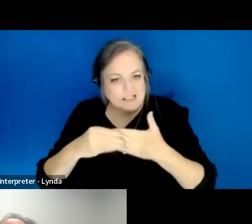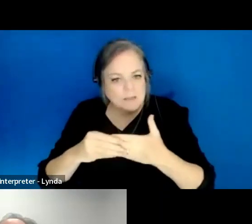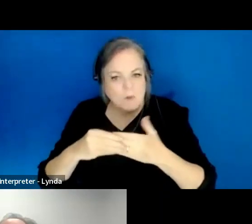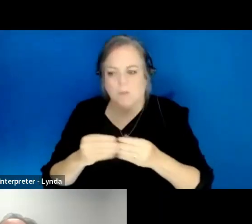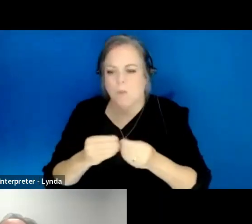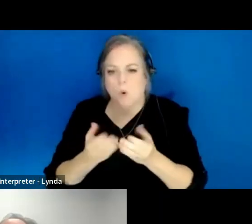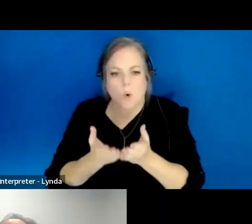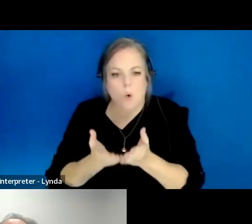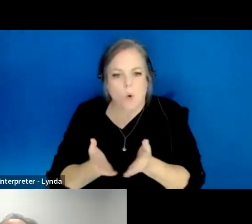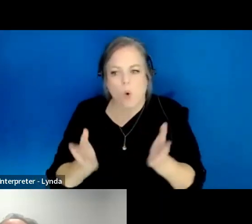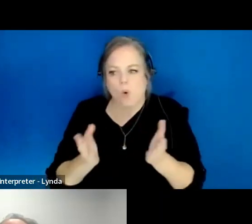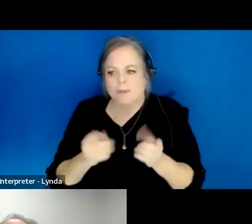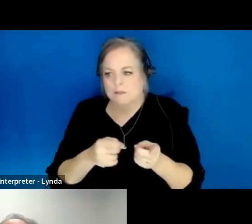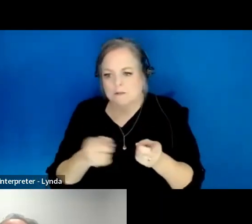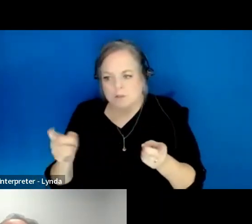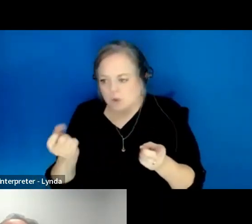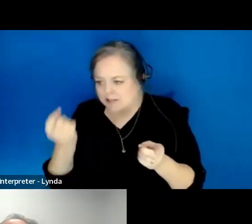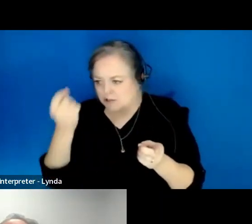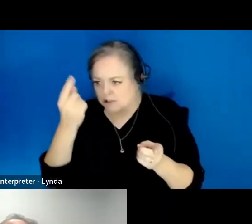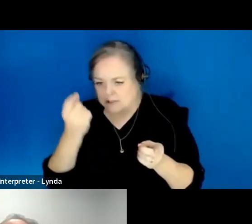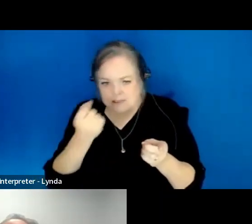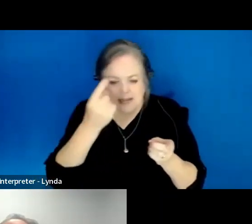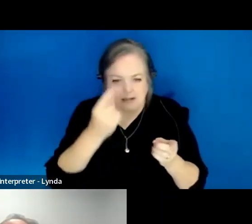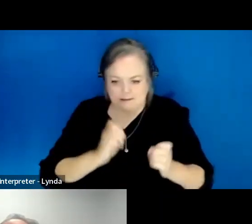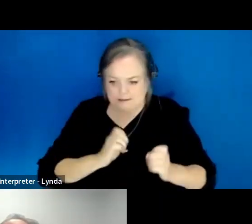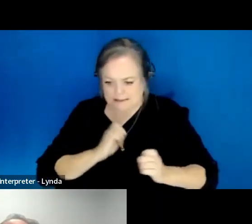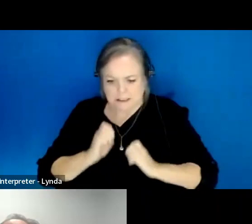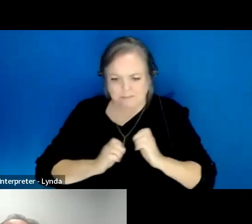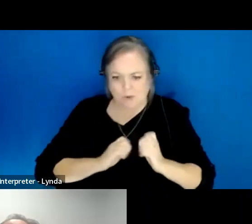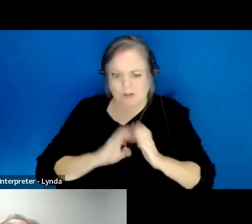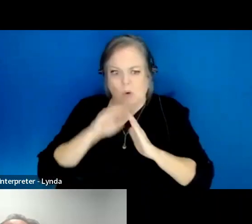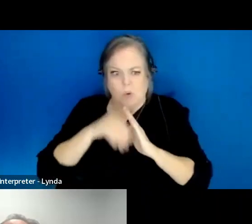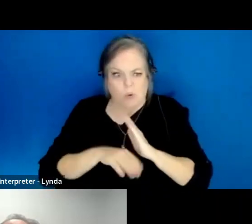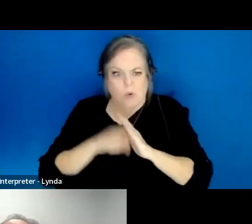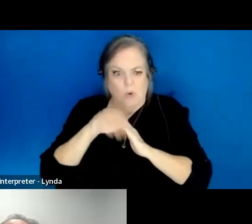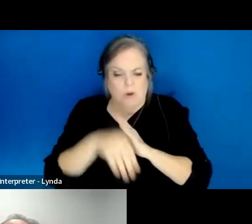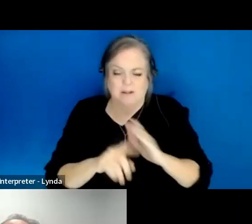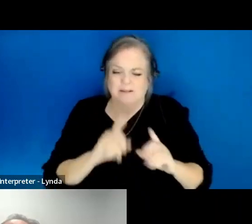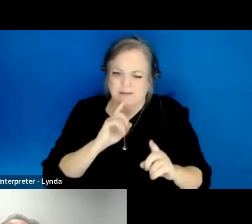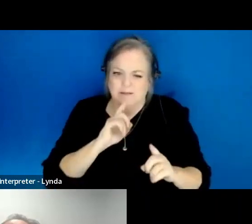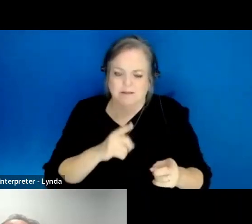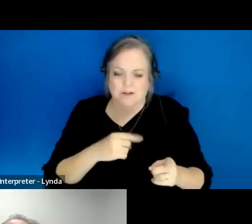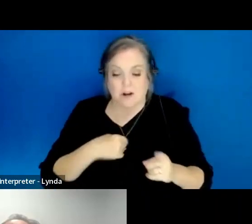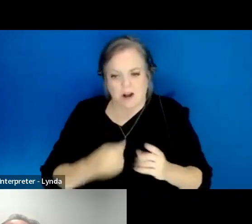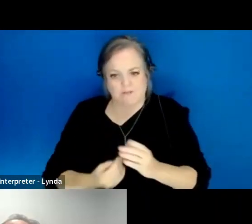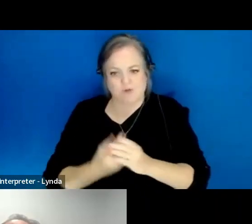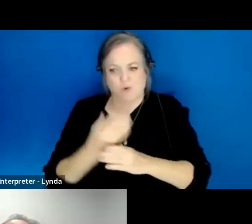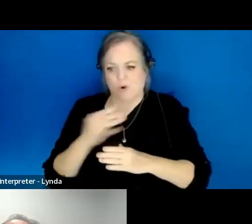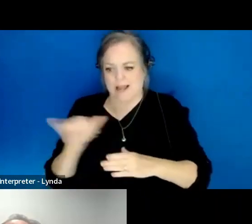and understanding. It was a very emotional roller coaster. I'm sure I've grown as a